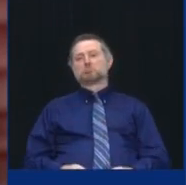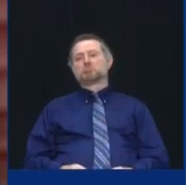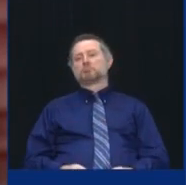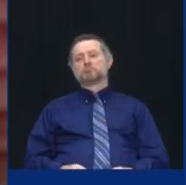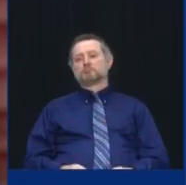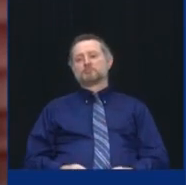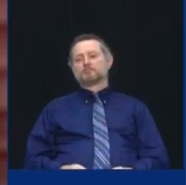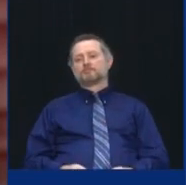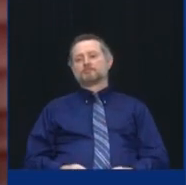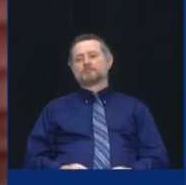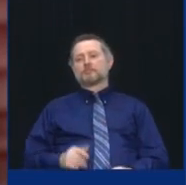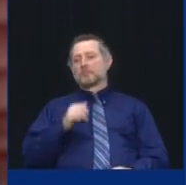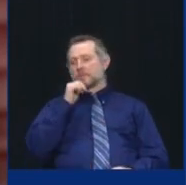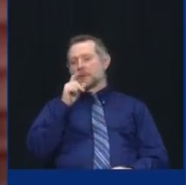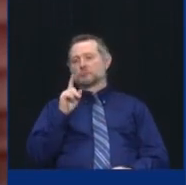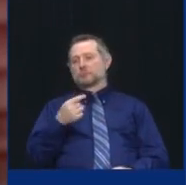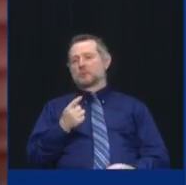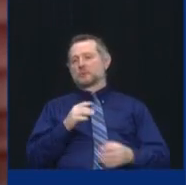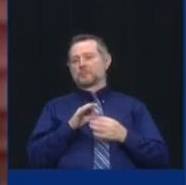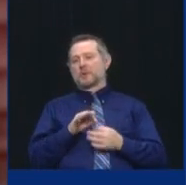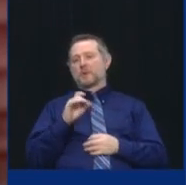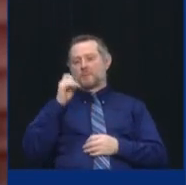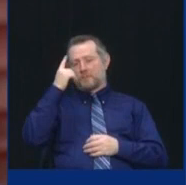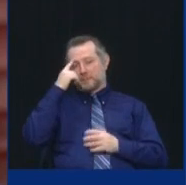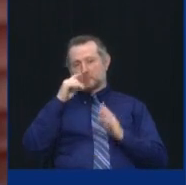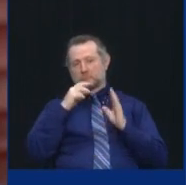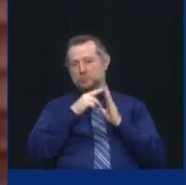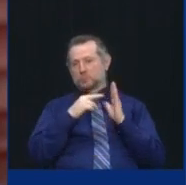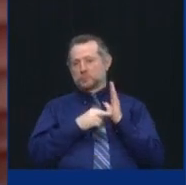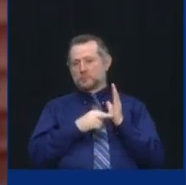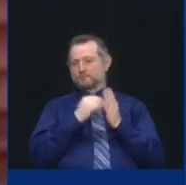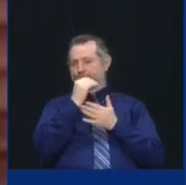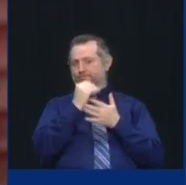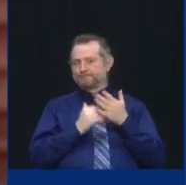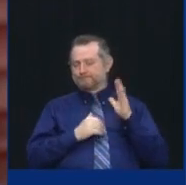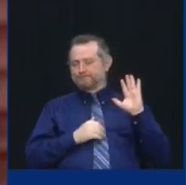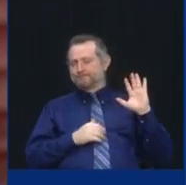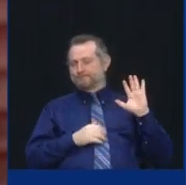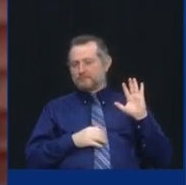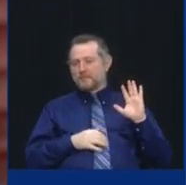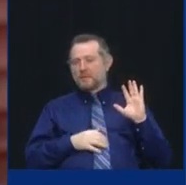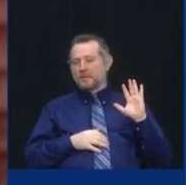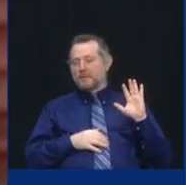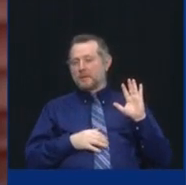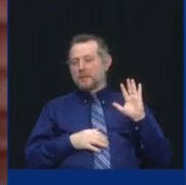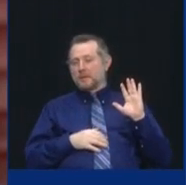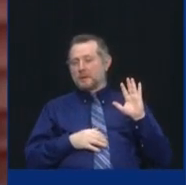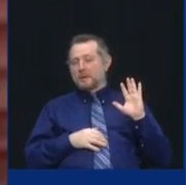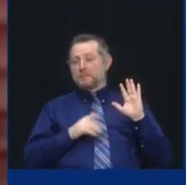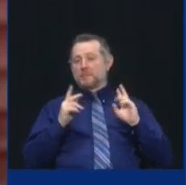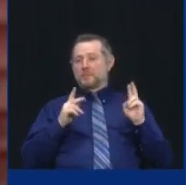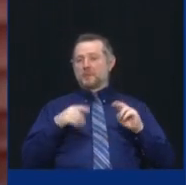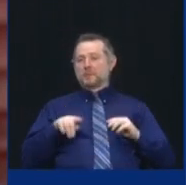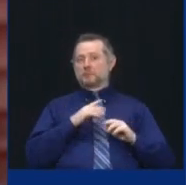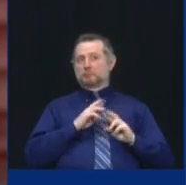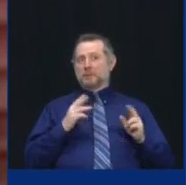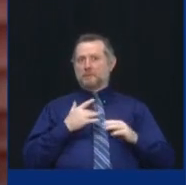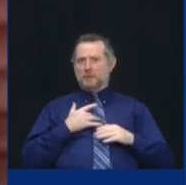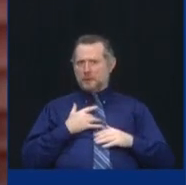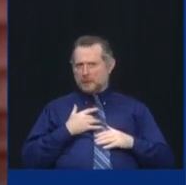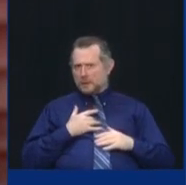beyond government rules and regulations. People have inculcated this into their psyche.